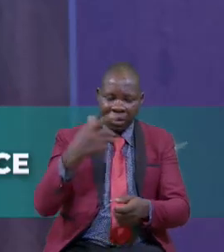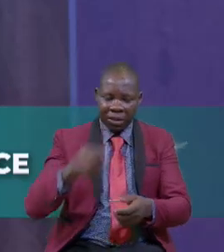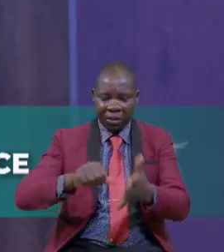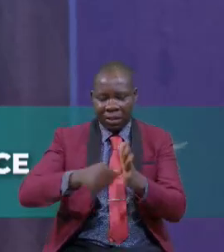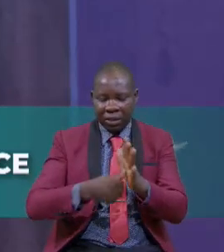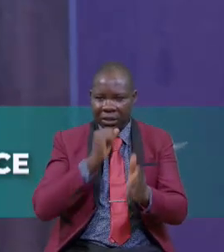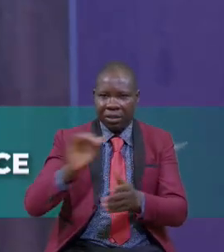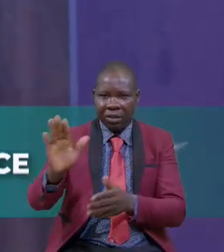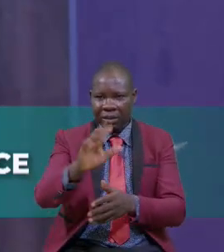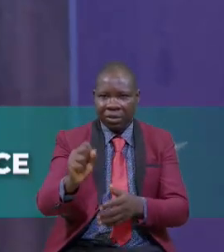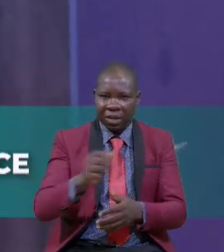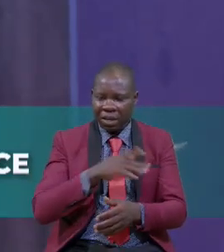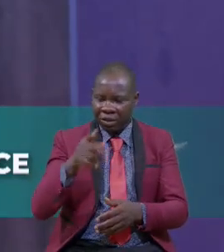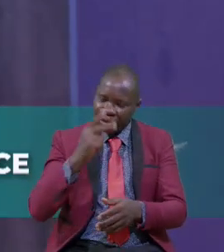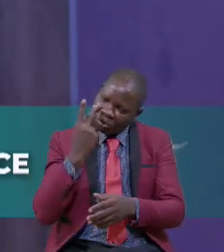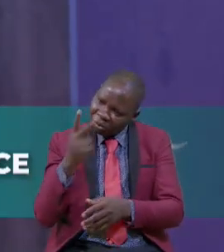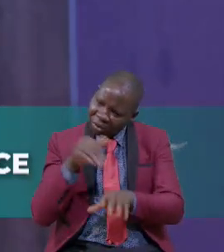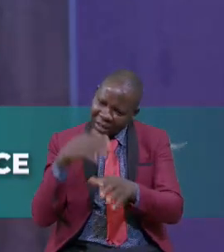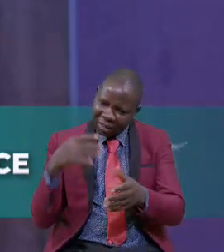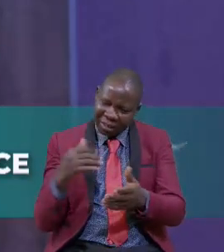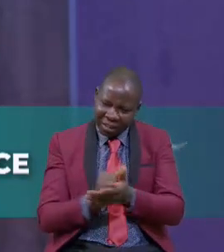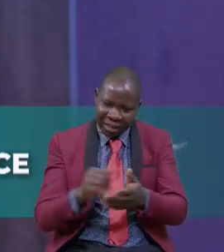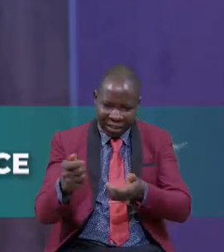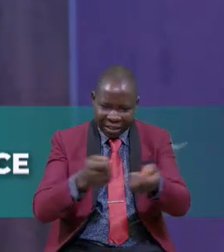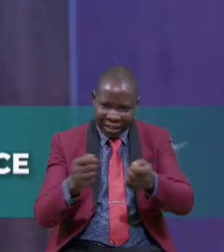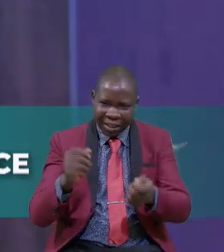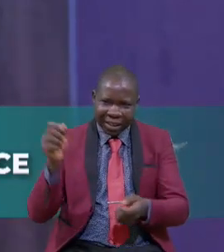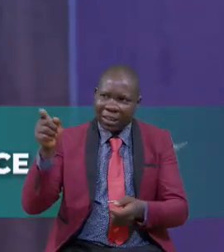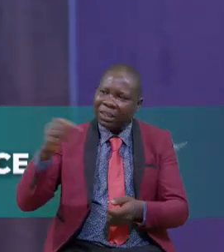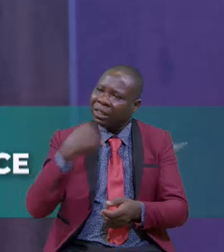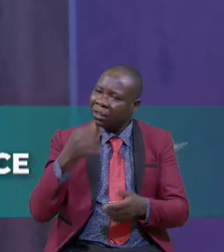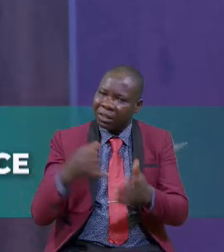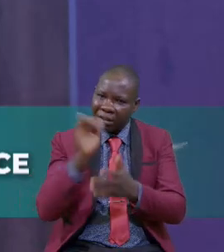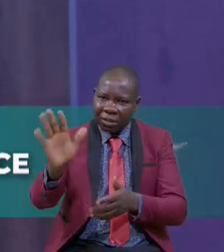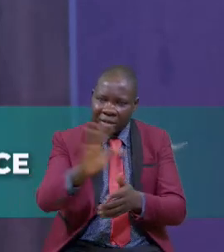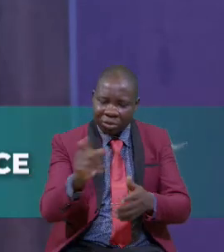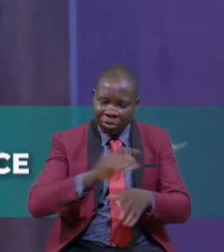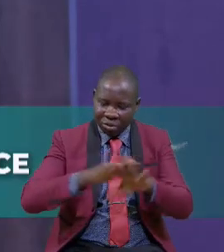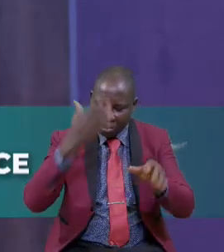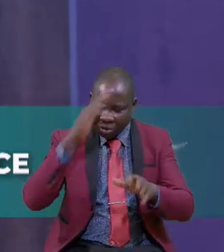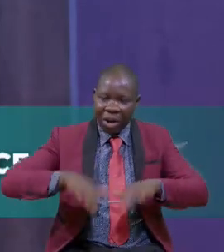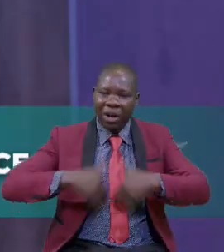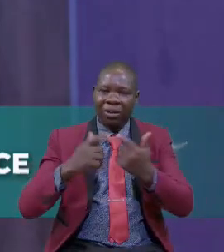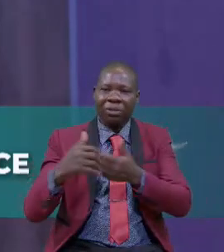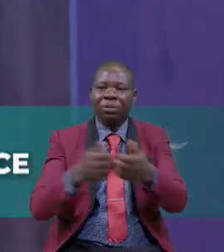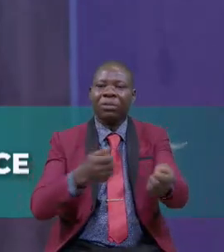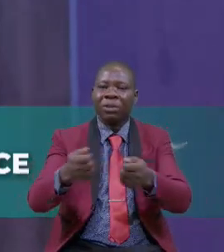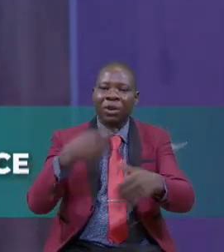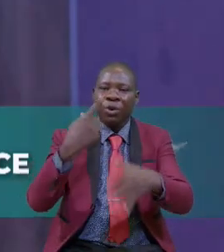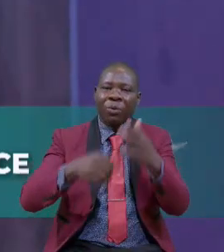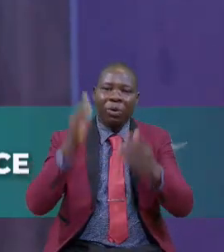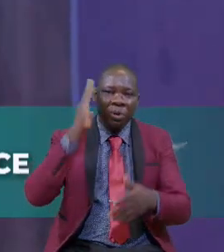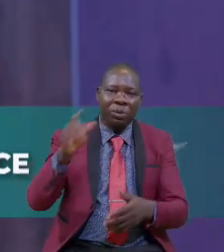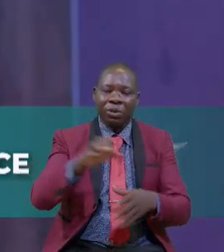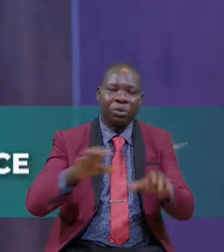and it says it's yours. And you don't know how to drive. What do you do? I said, what